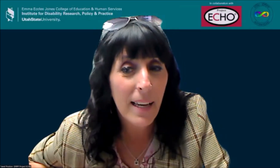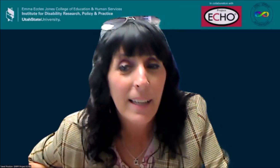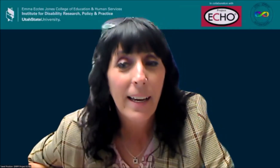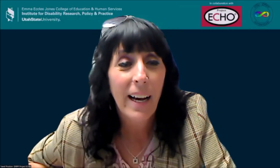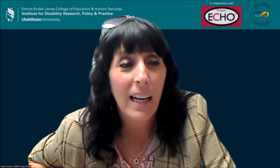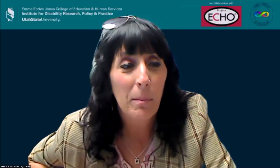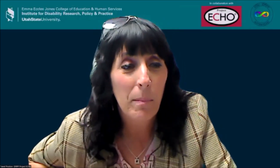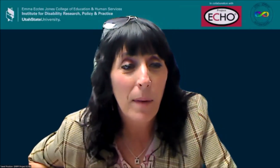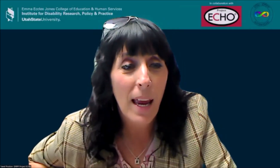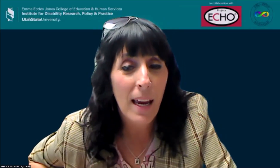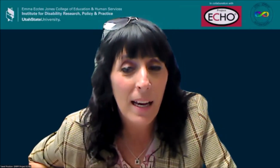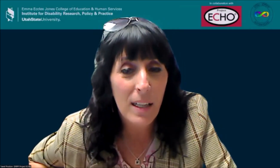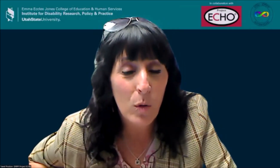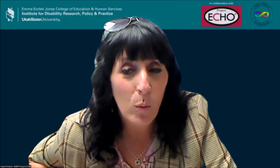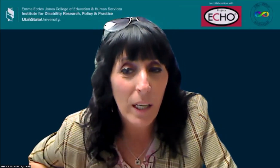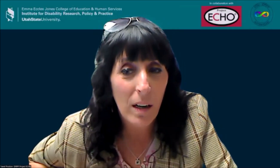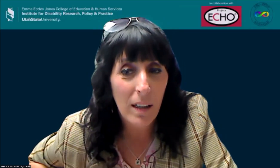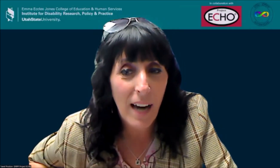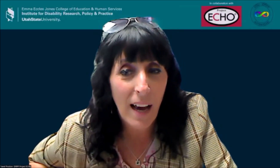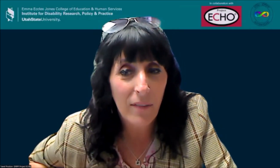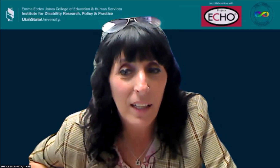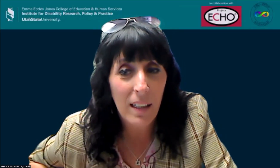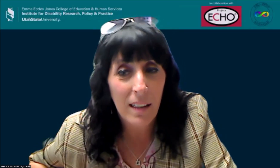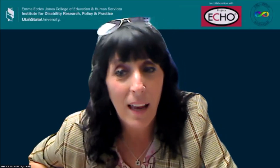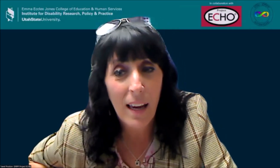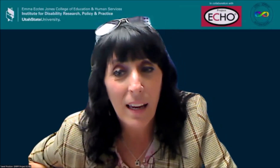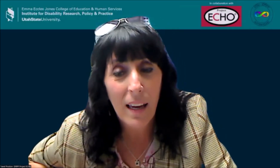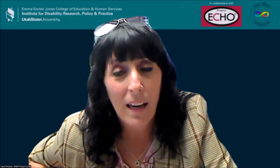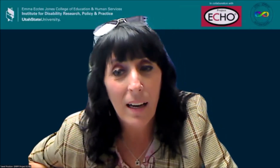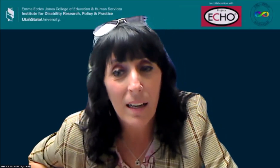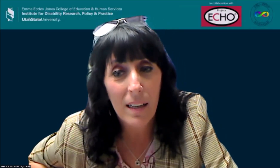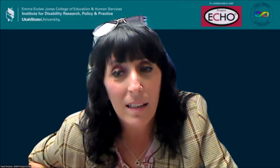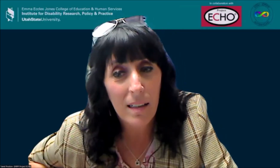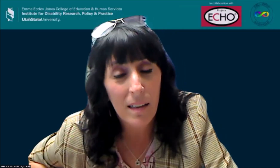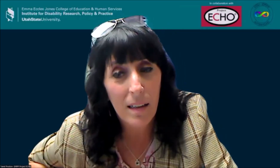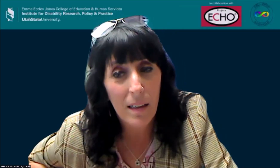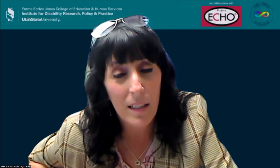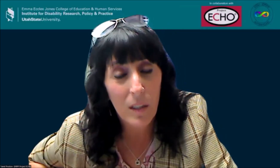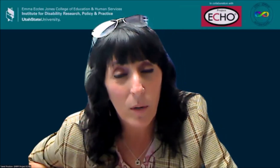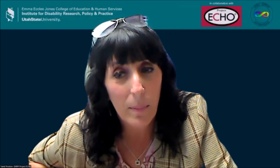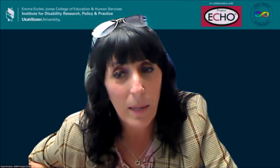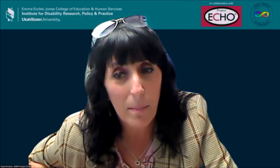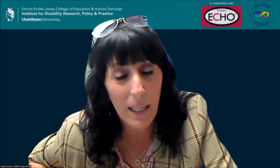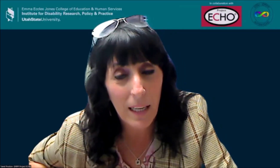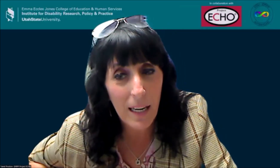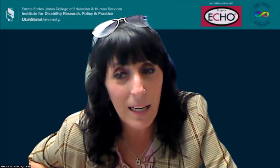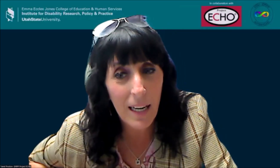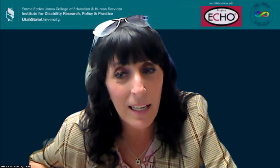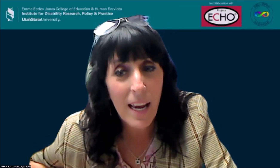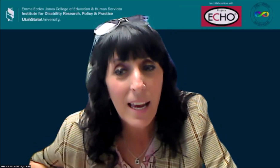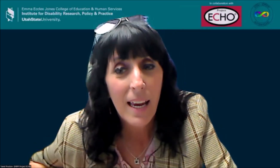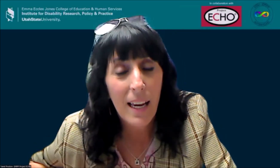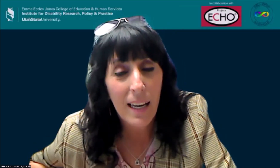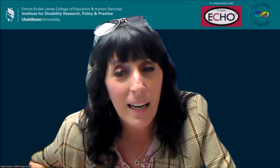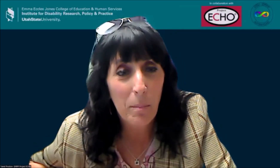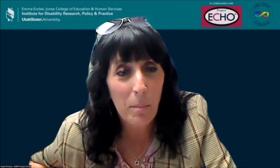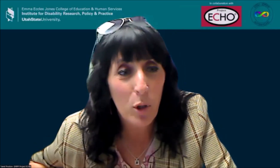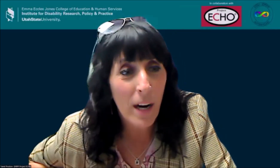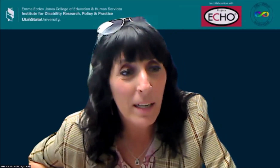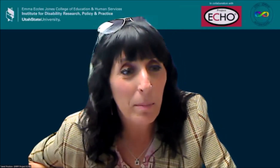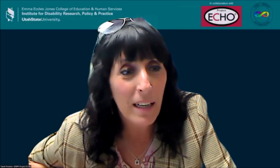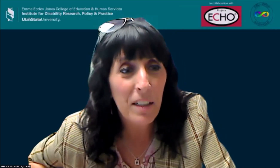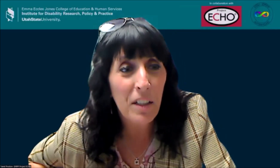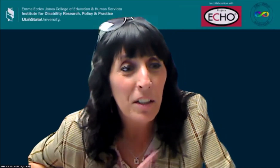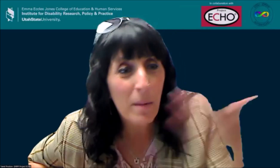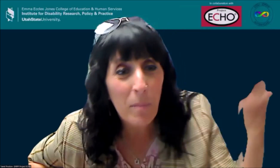place. And we are having, it's going to be on picky eating. And I'm